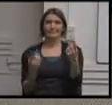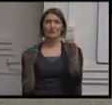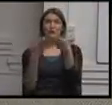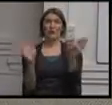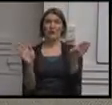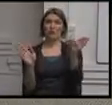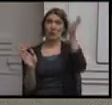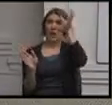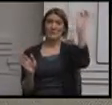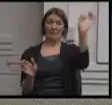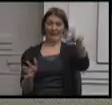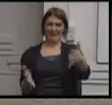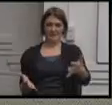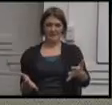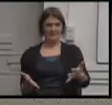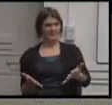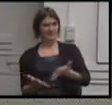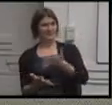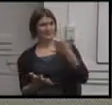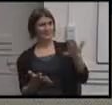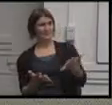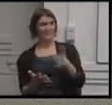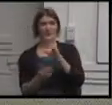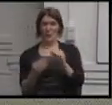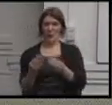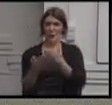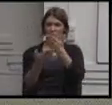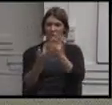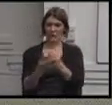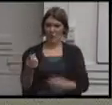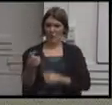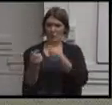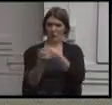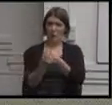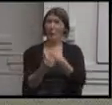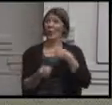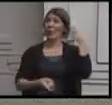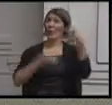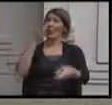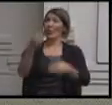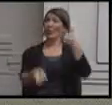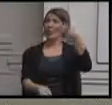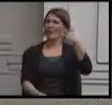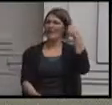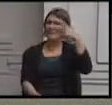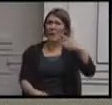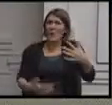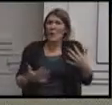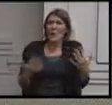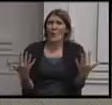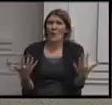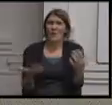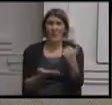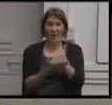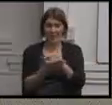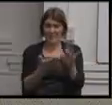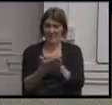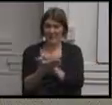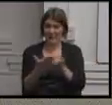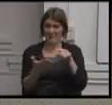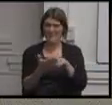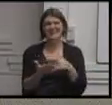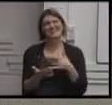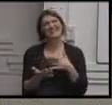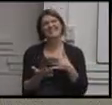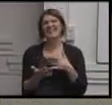general proposition that we want to ask people to make donations to help to fund the town's general operations.